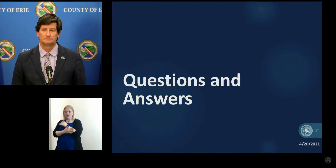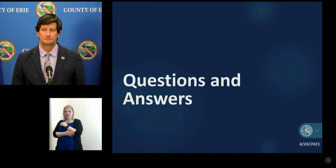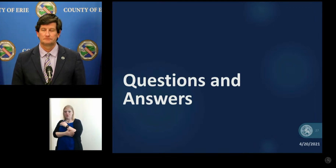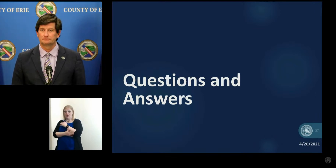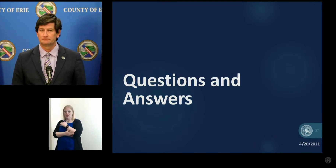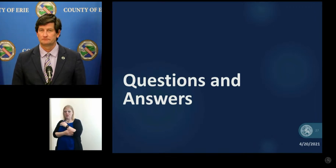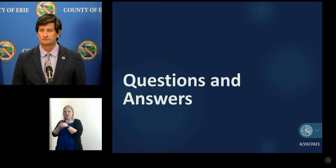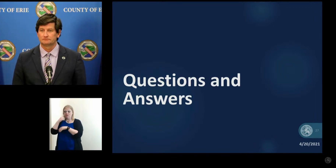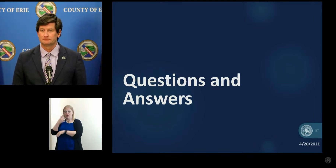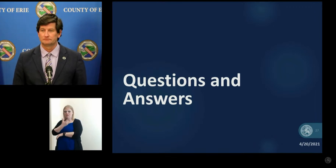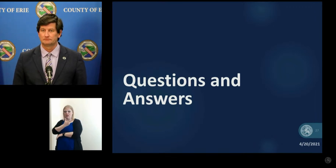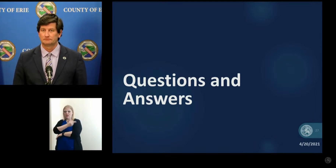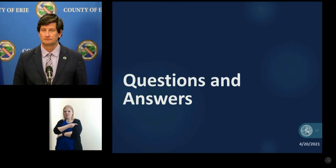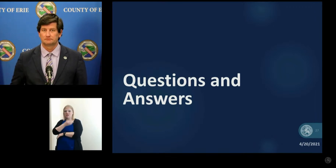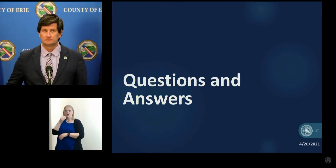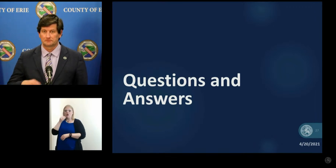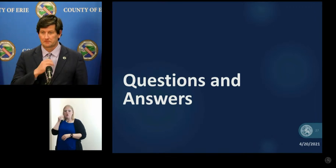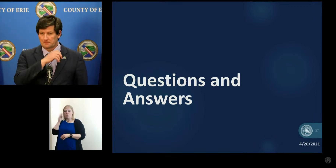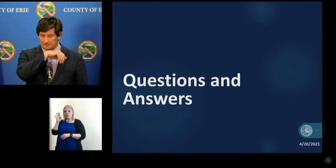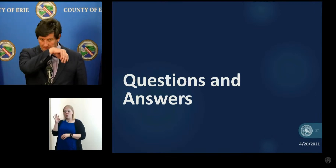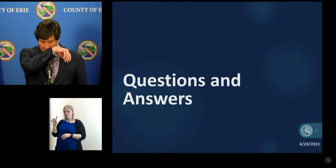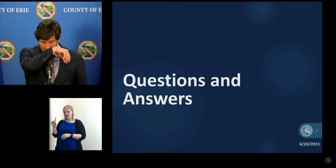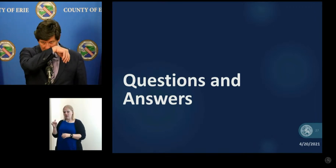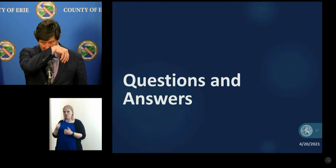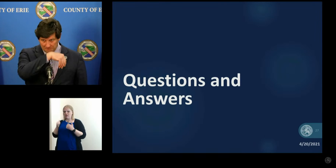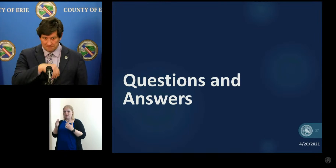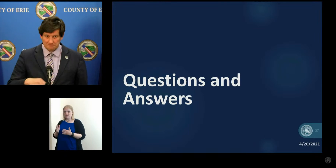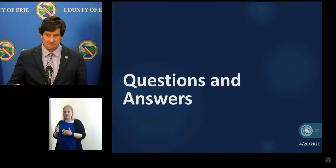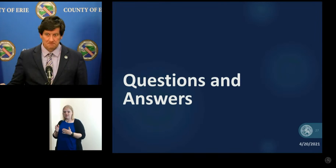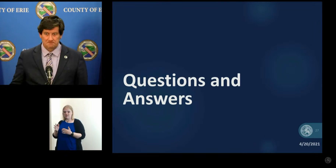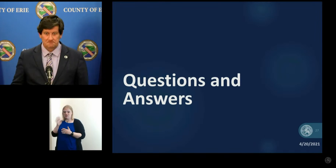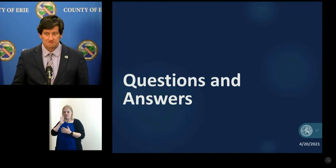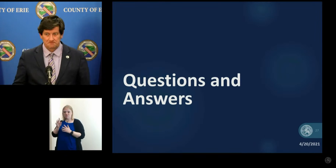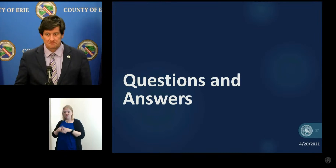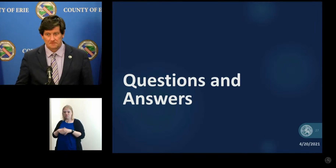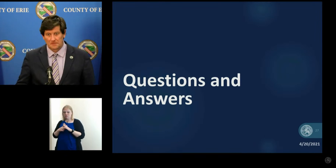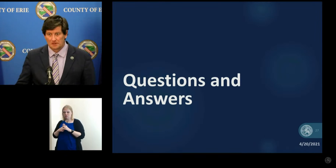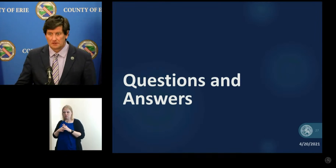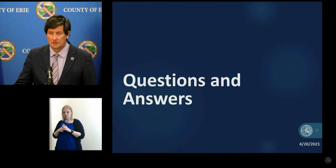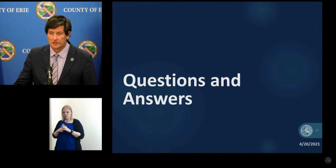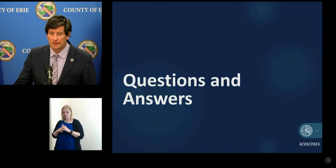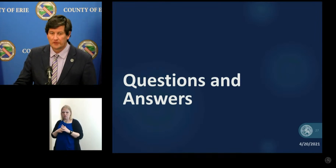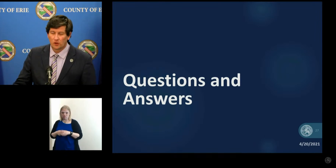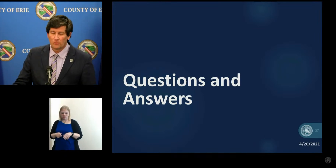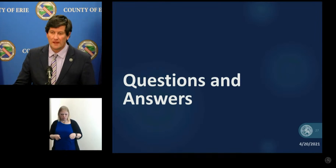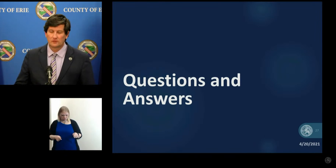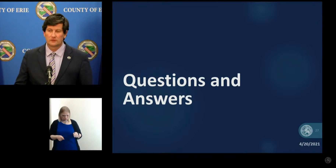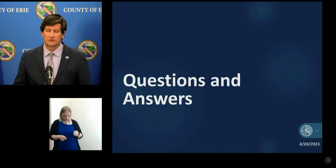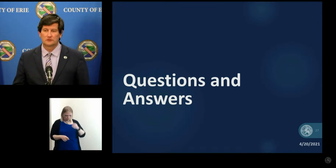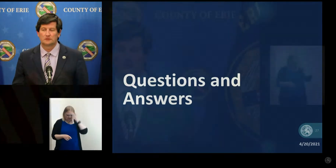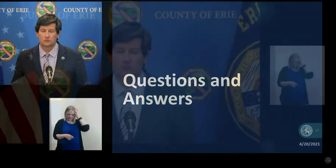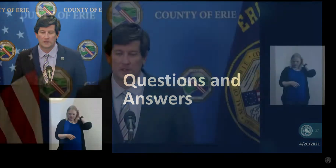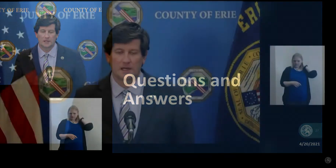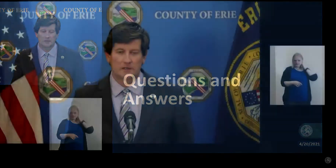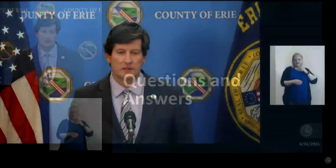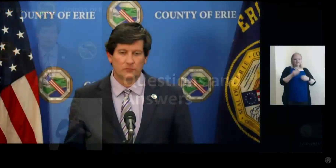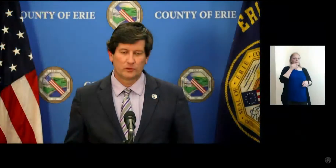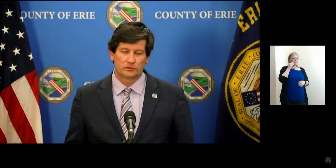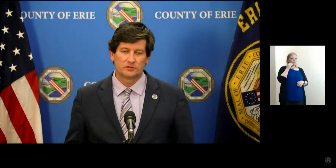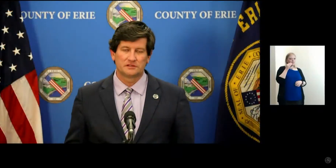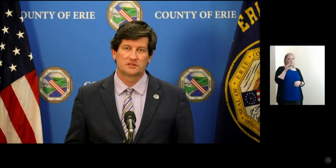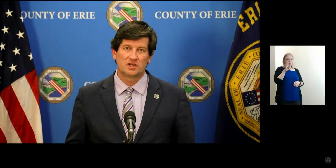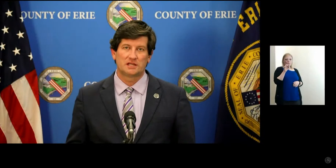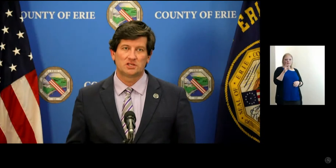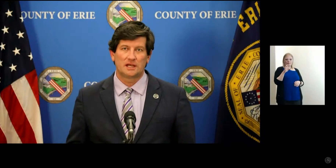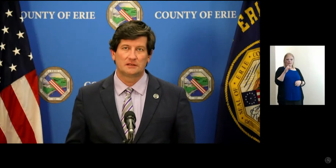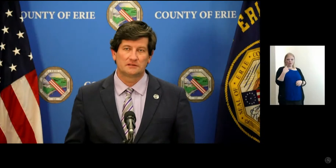to vaccinate homebound residents, when you think that'll get started, and your hopes for it. The homebound, we were